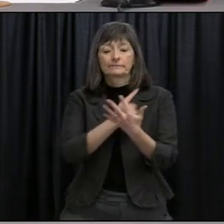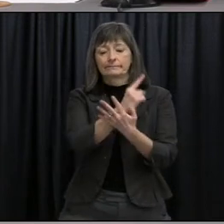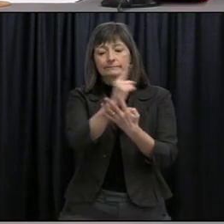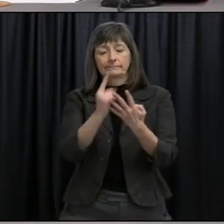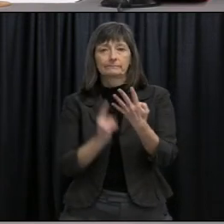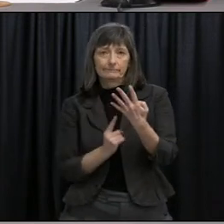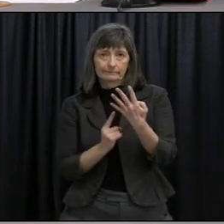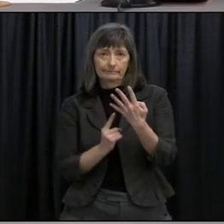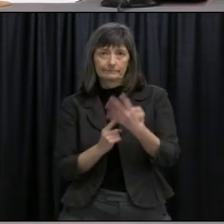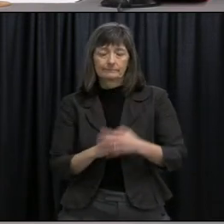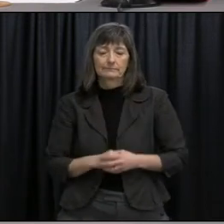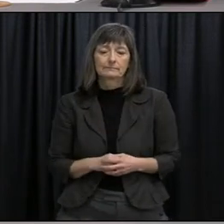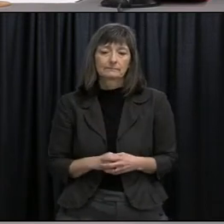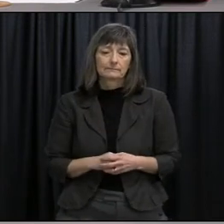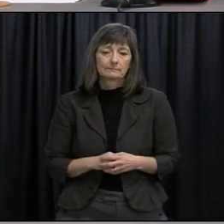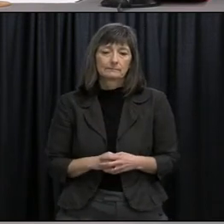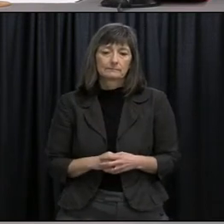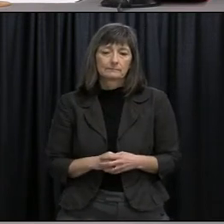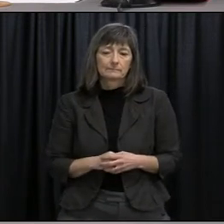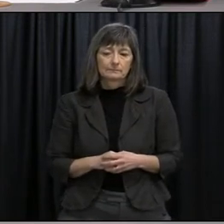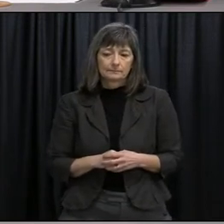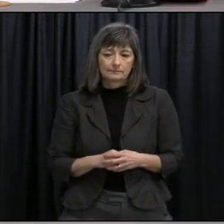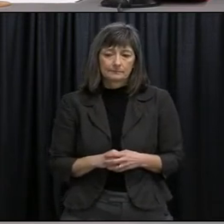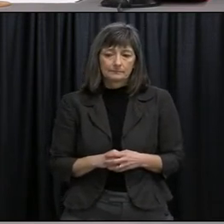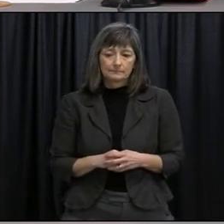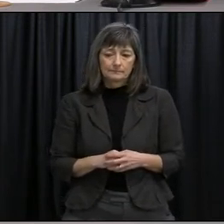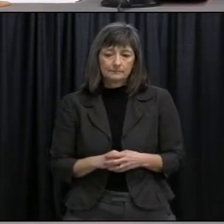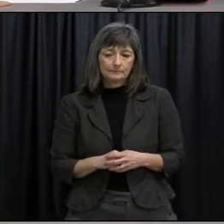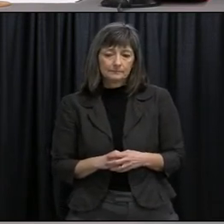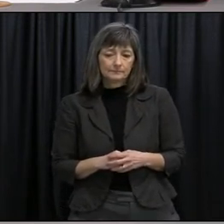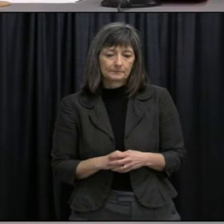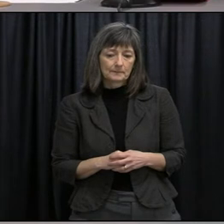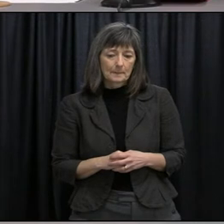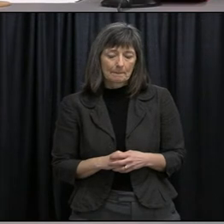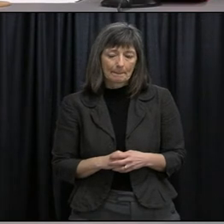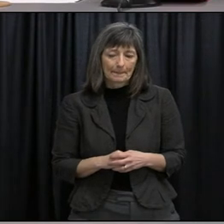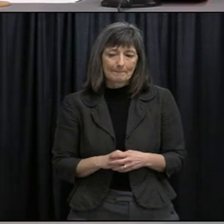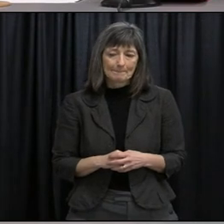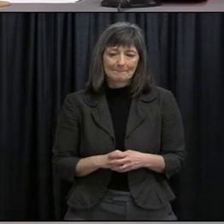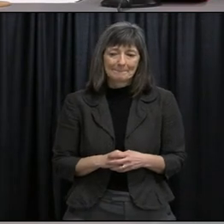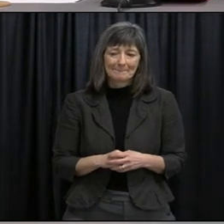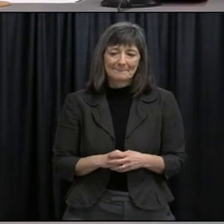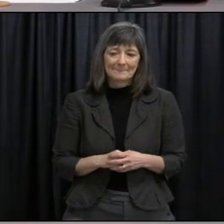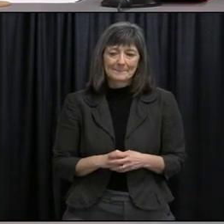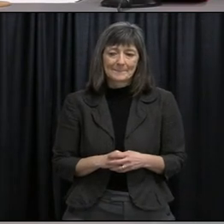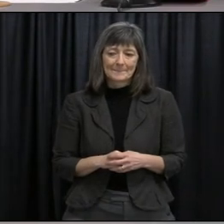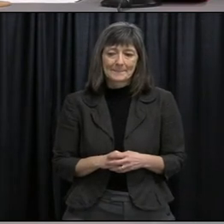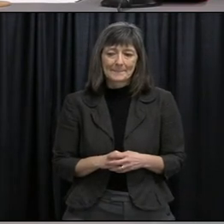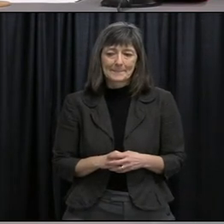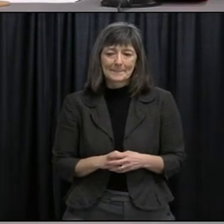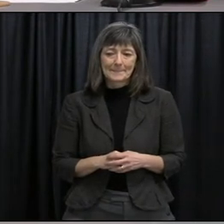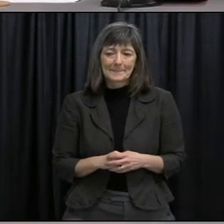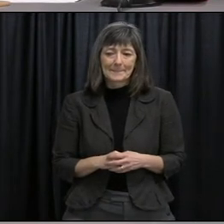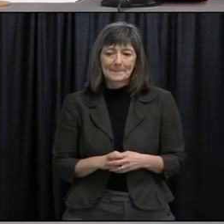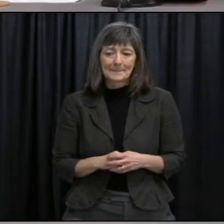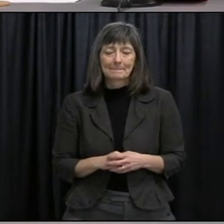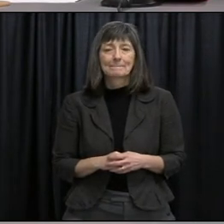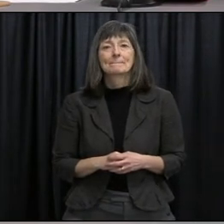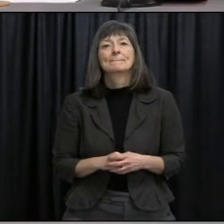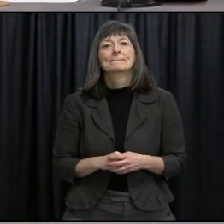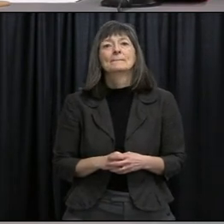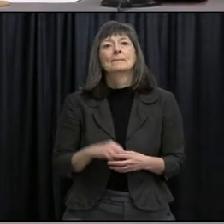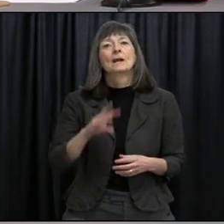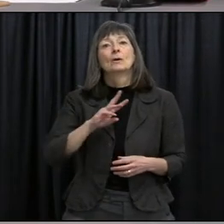through the registered media once, where there will be an opportunity for one question each time your name is called. Diane